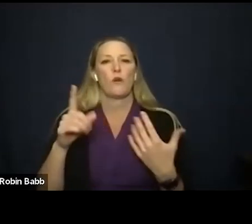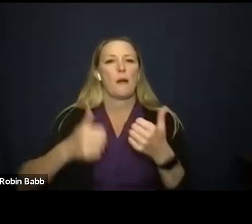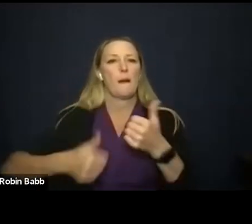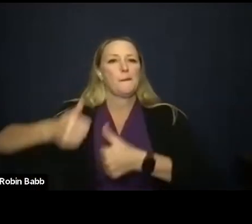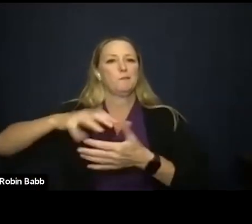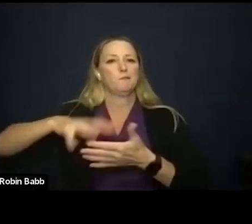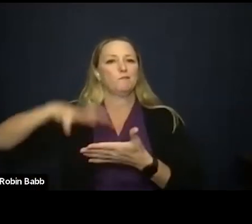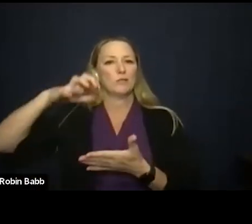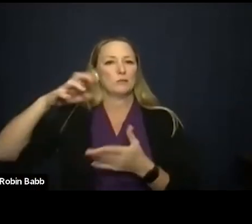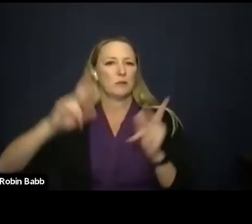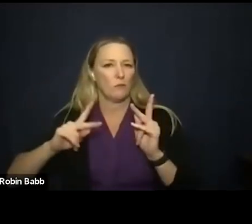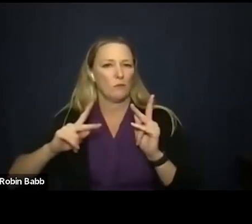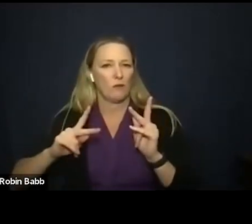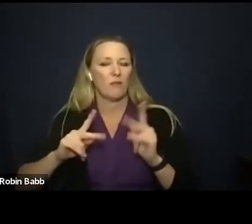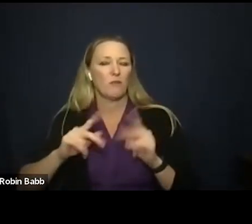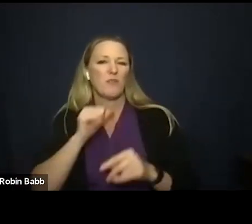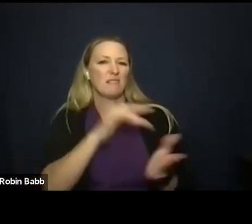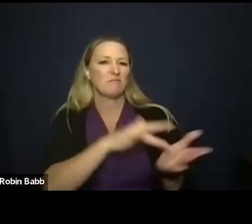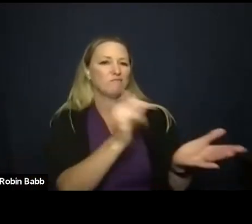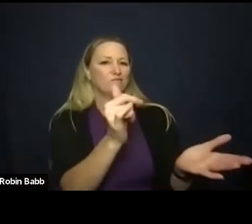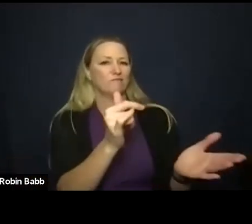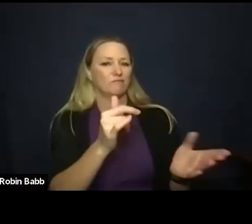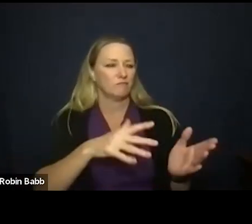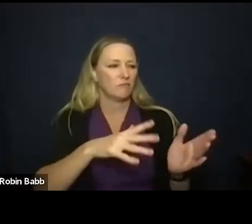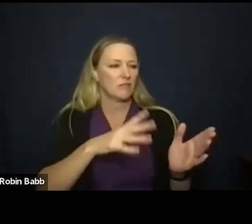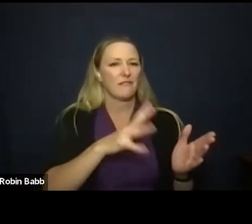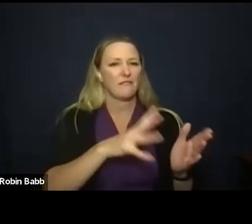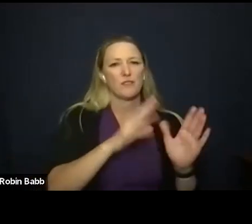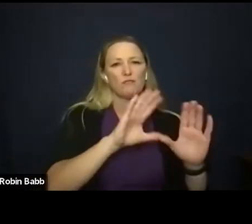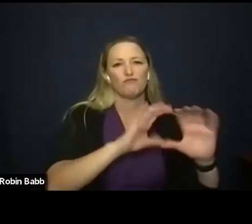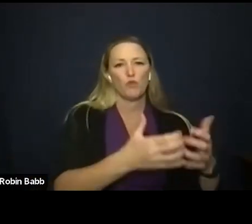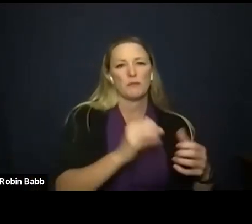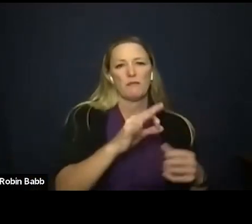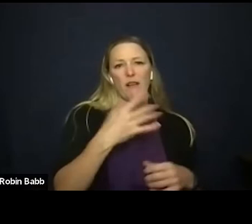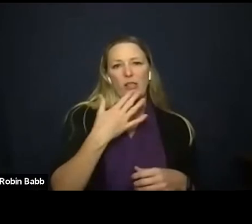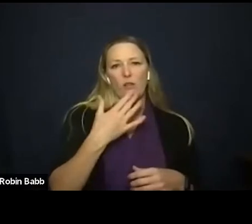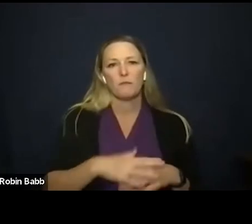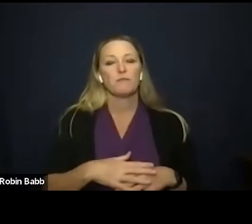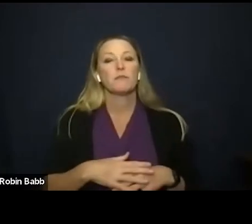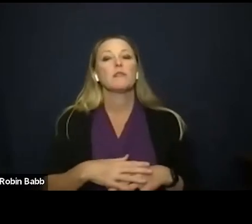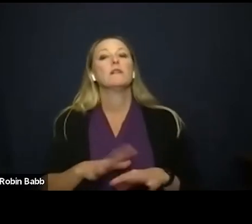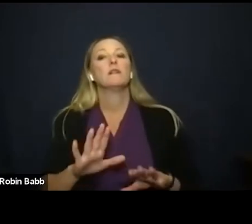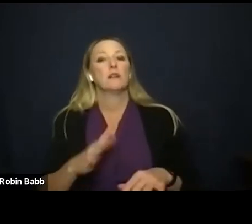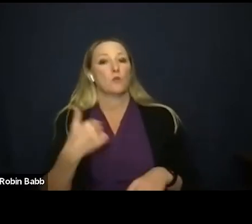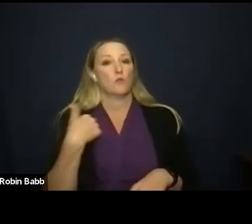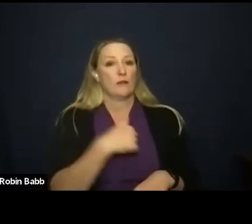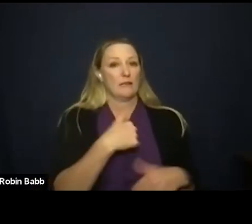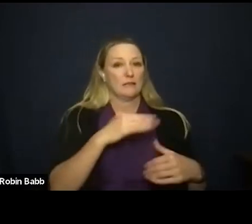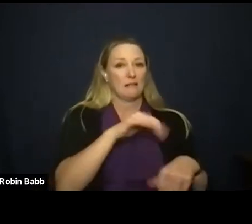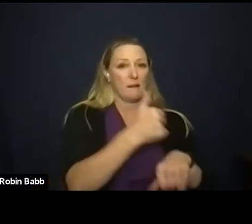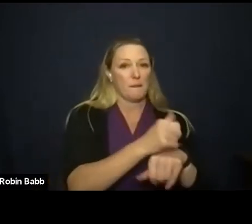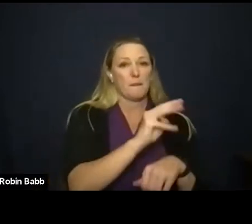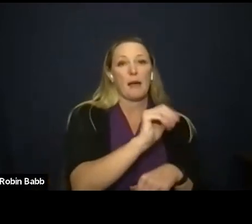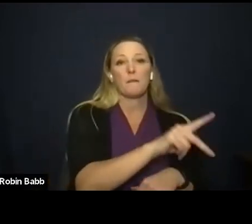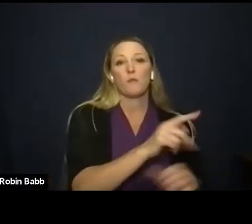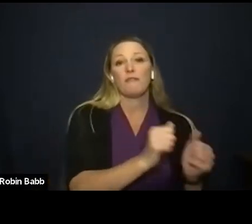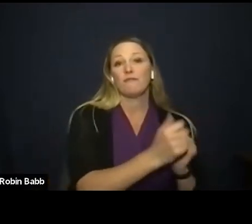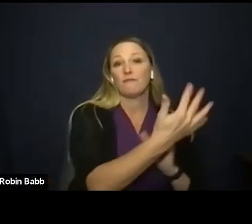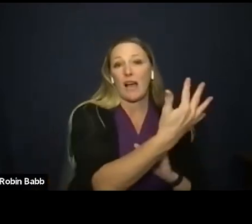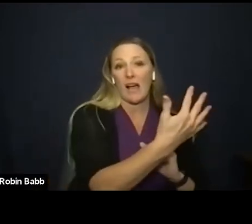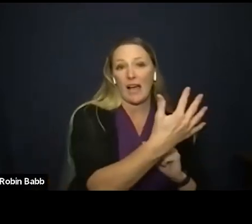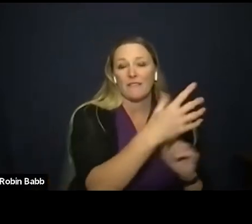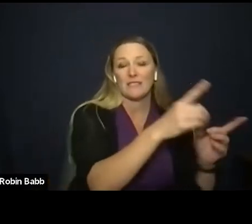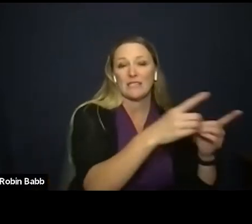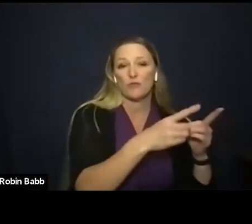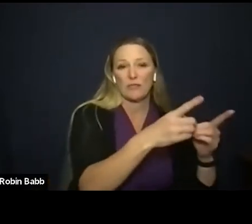communities of color the equity map has five districts and is reflective of the needs of the youth at sbusd and that's why i support it thank you